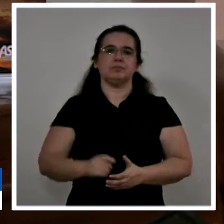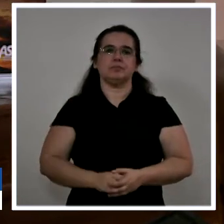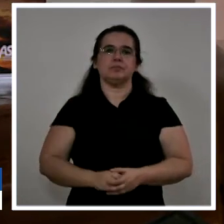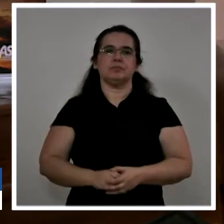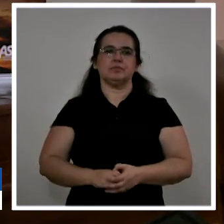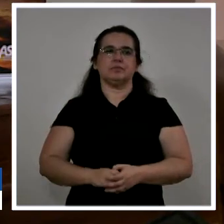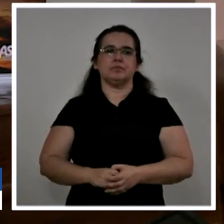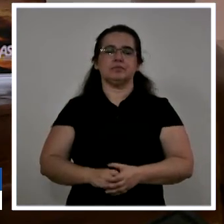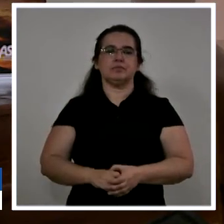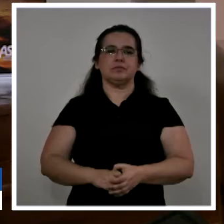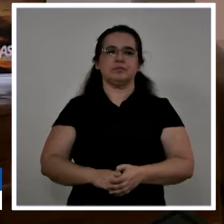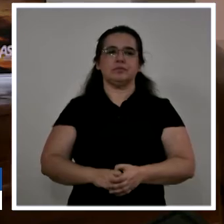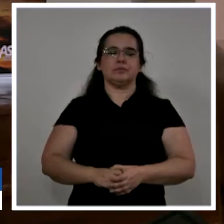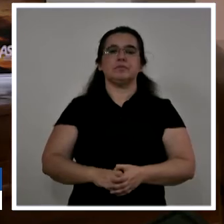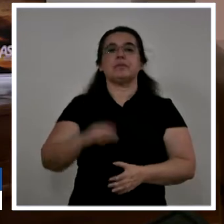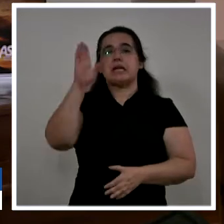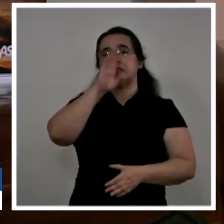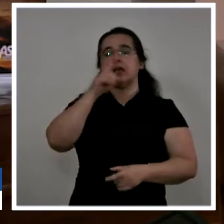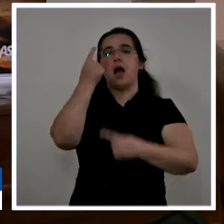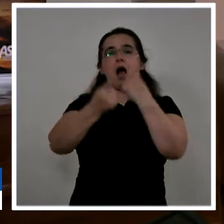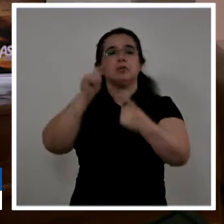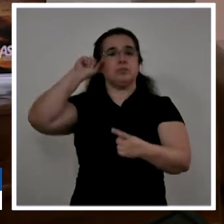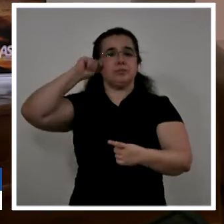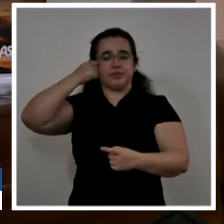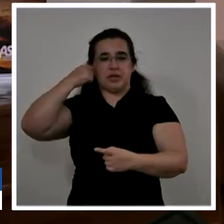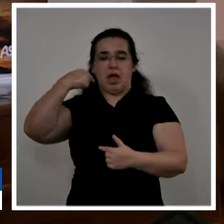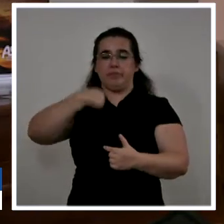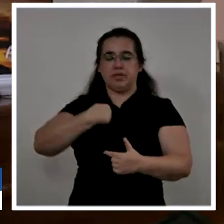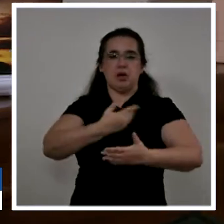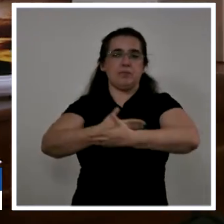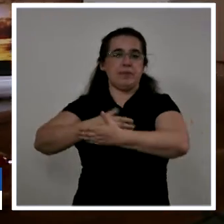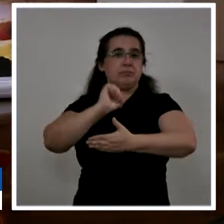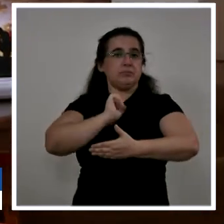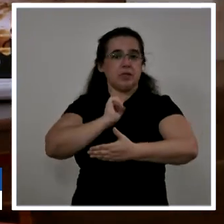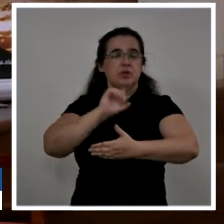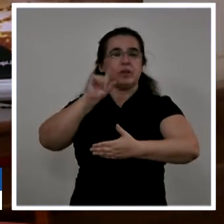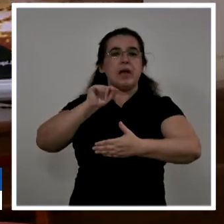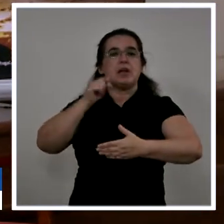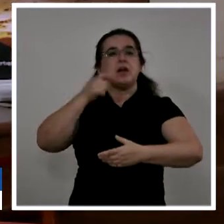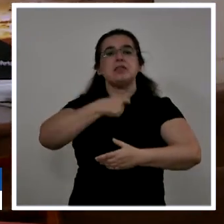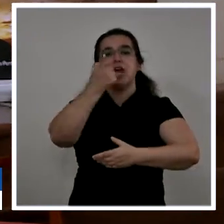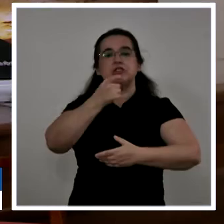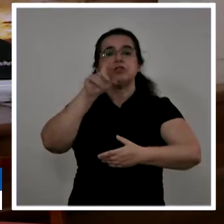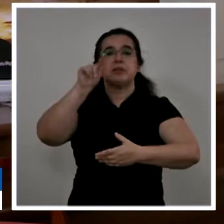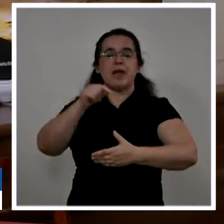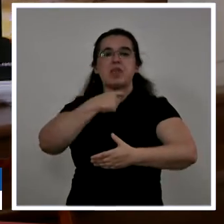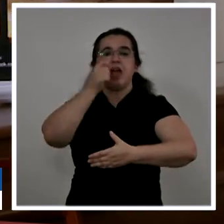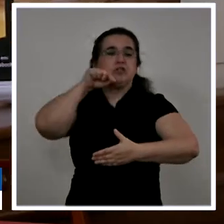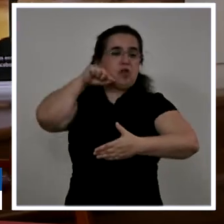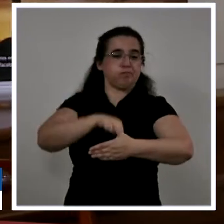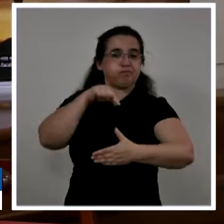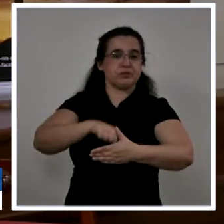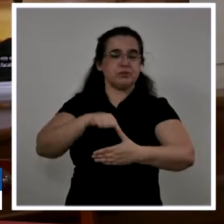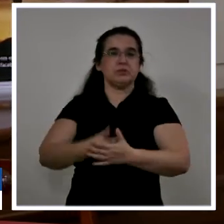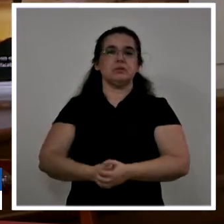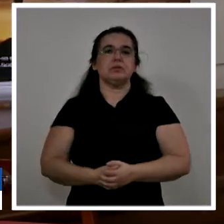my great-grandchildren. E se algo me afeta não apenas a mim, ao meu bebê e aos meus netos, mas afeta também aos meus